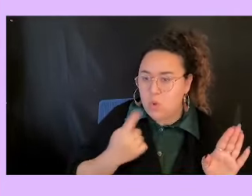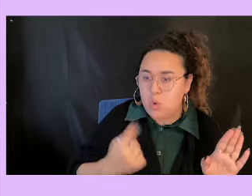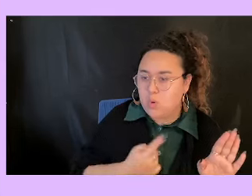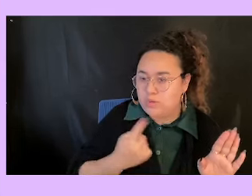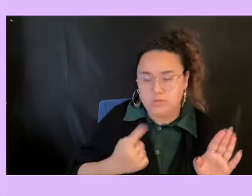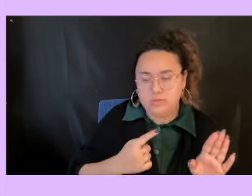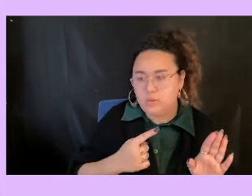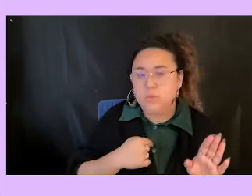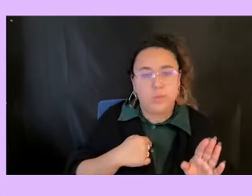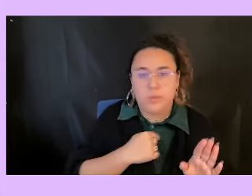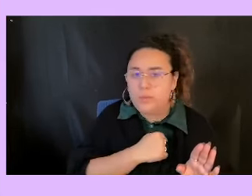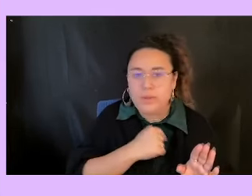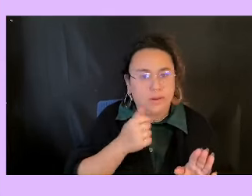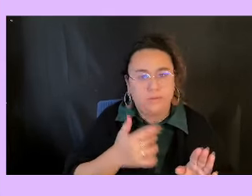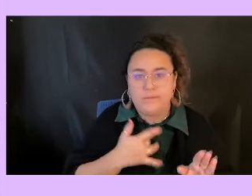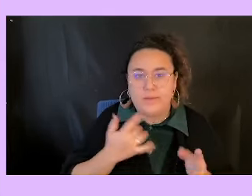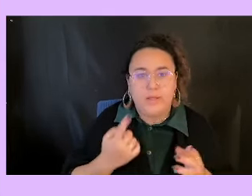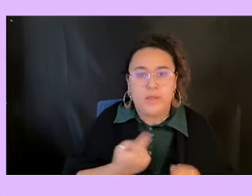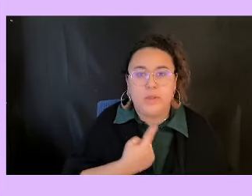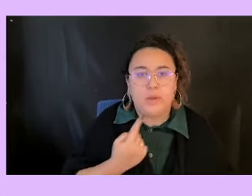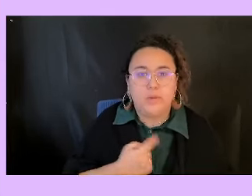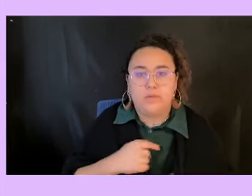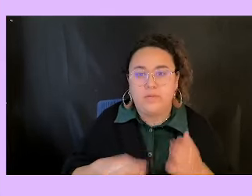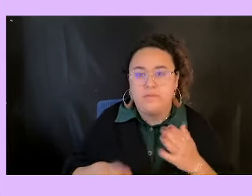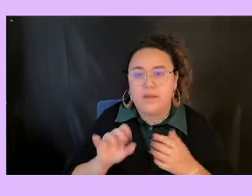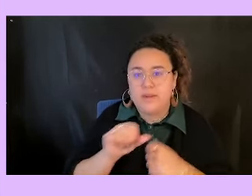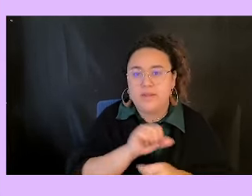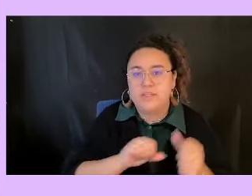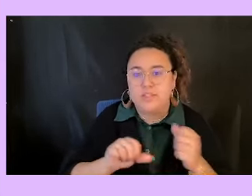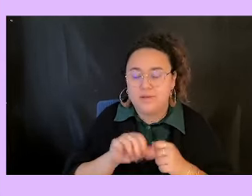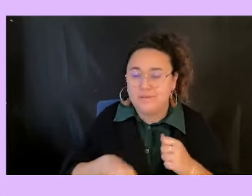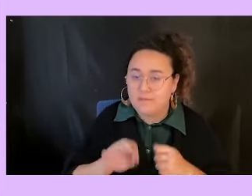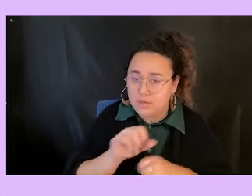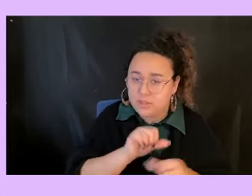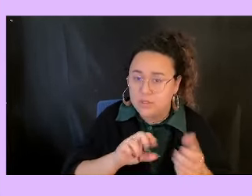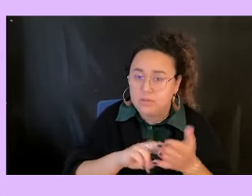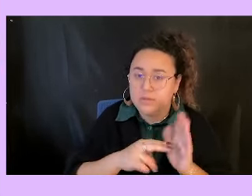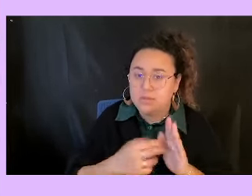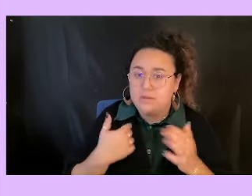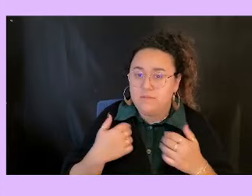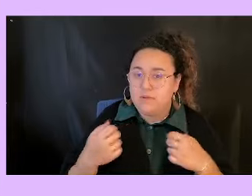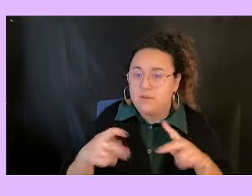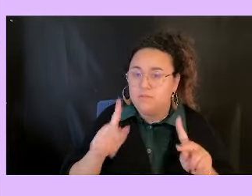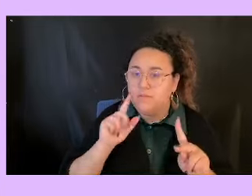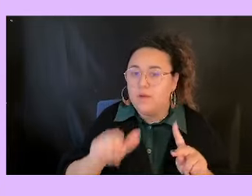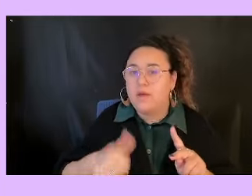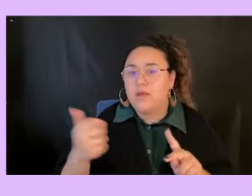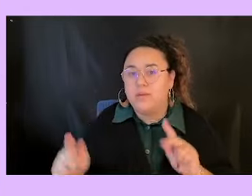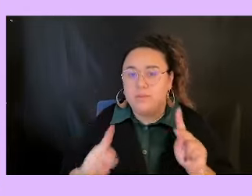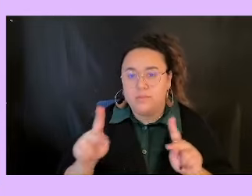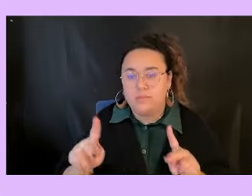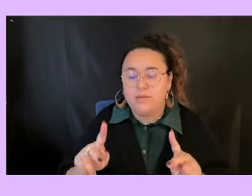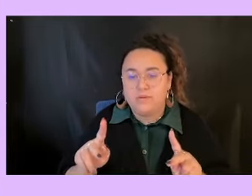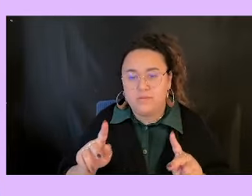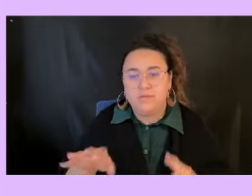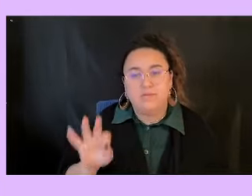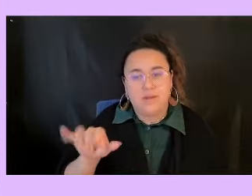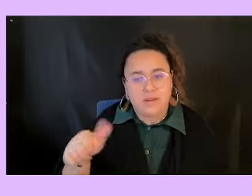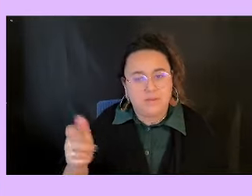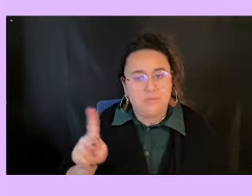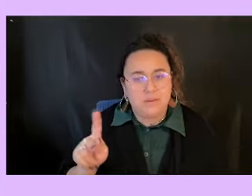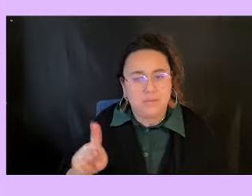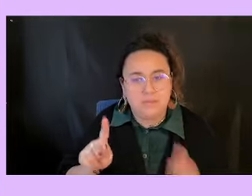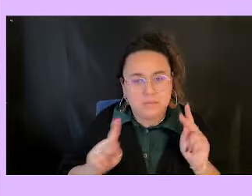are finding each other. And being able to find each other means that there's an opportunity then for other folks to find other people, right? There's